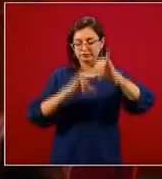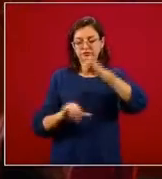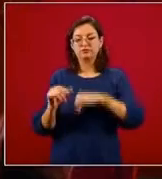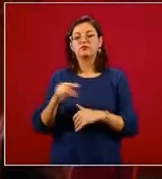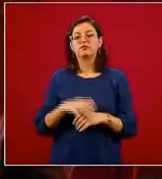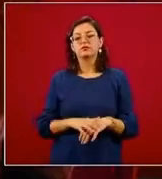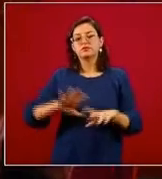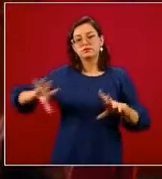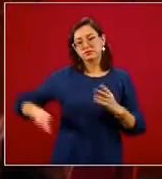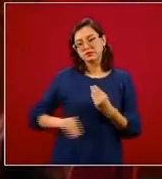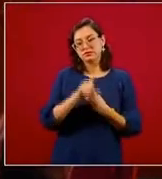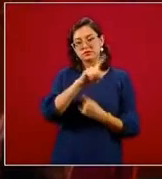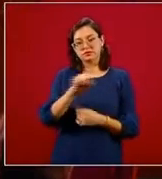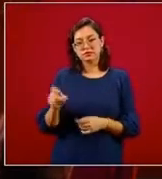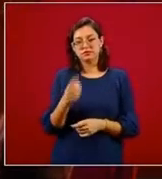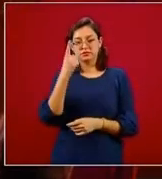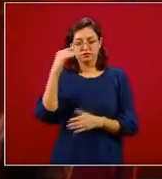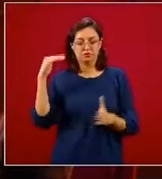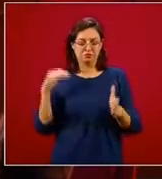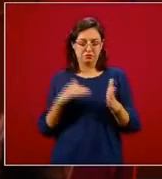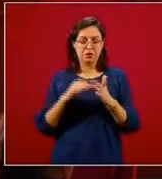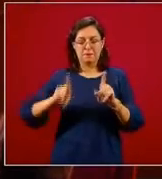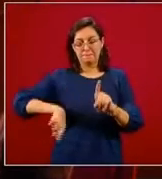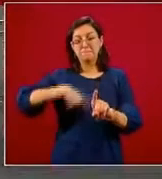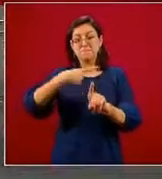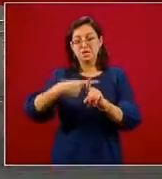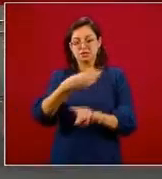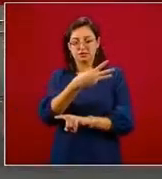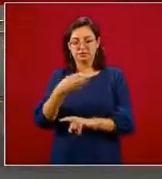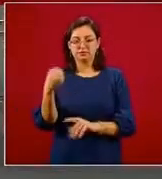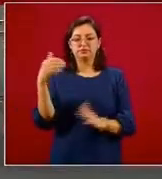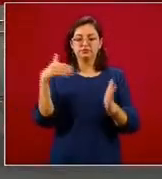tests that are going to be added up to these